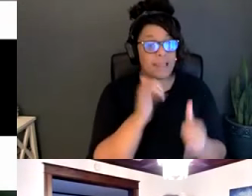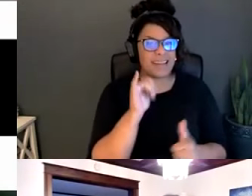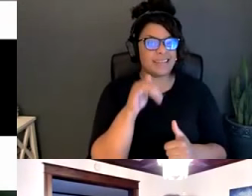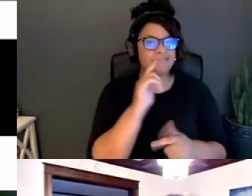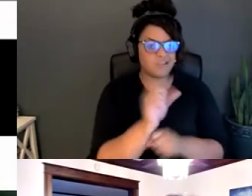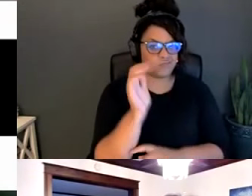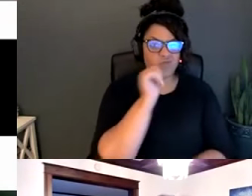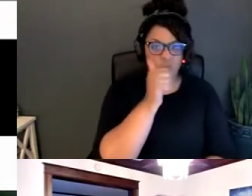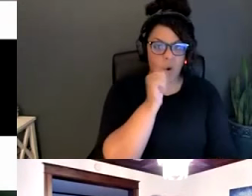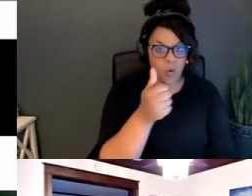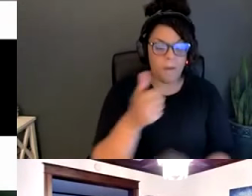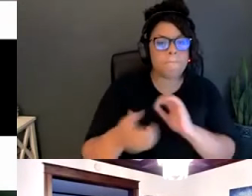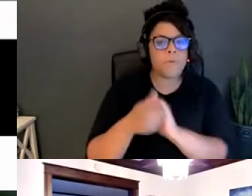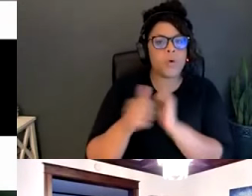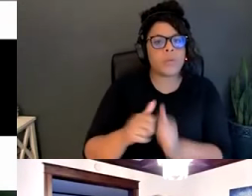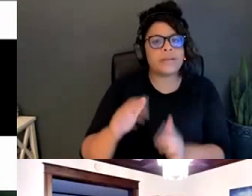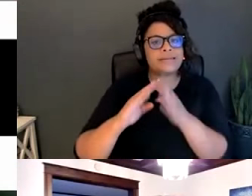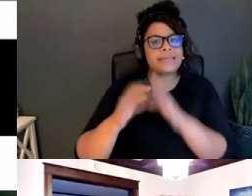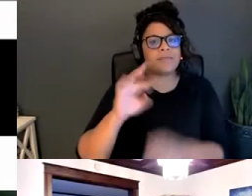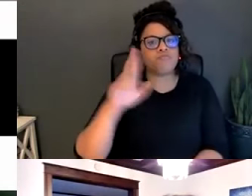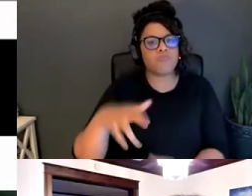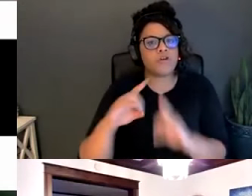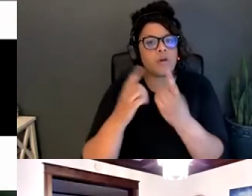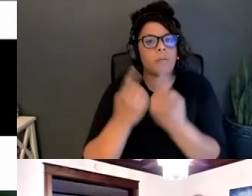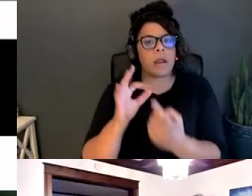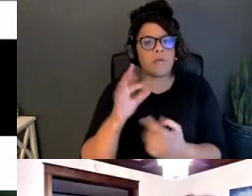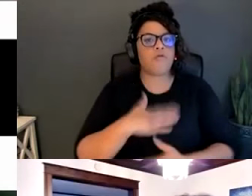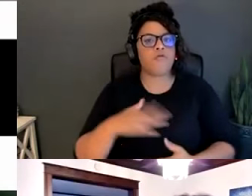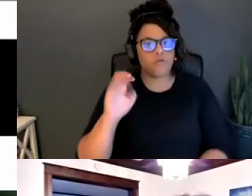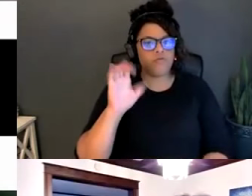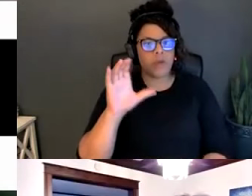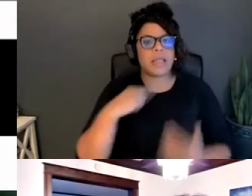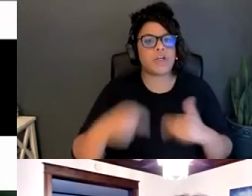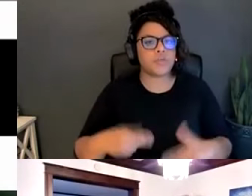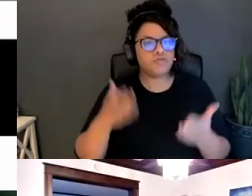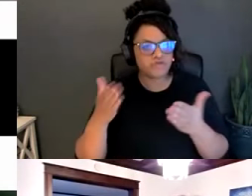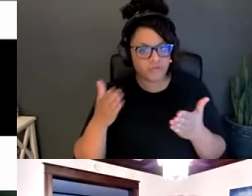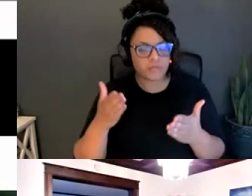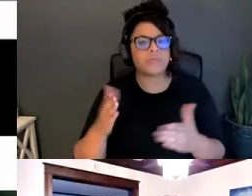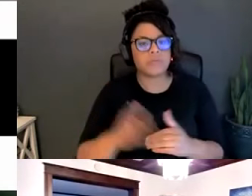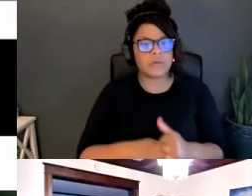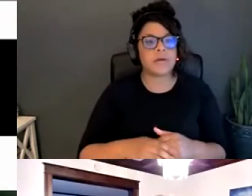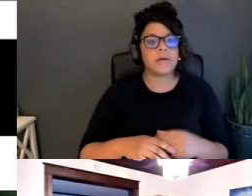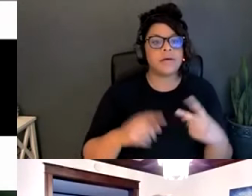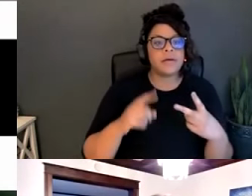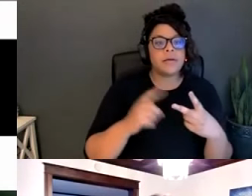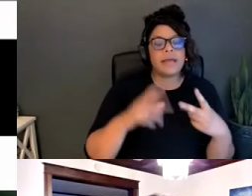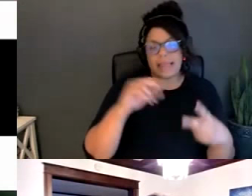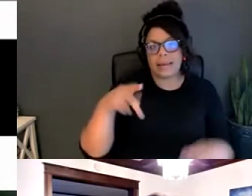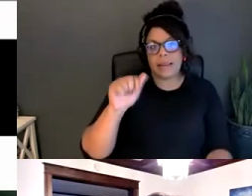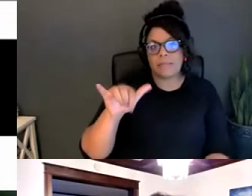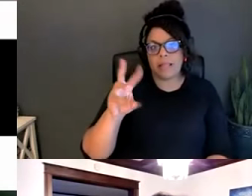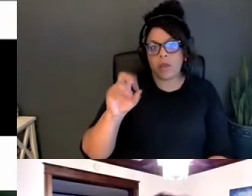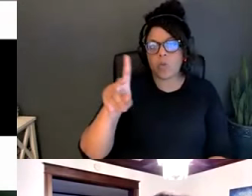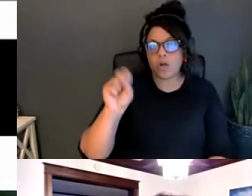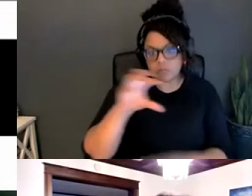that is in partnership with the City of Rochester's Department of Recreation and Human Services and PlayWorks. And it is